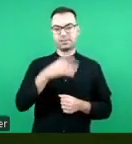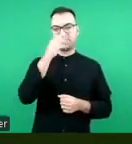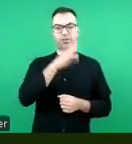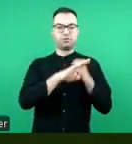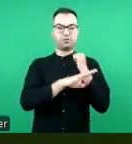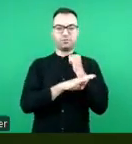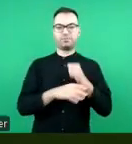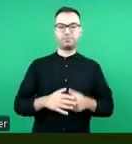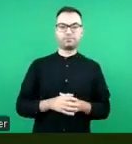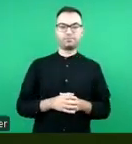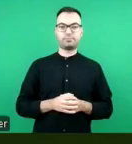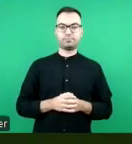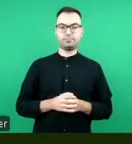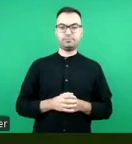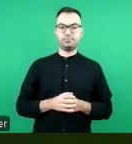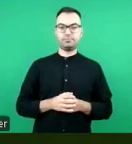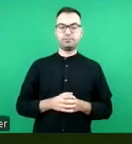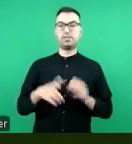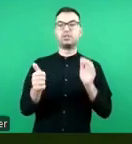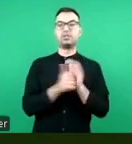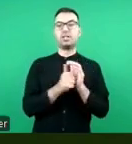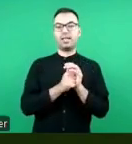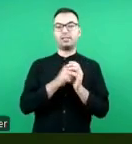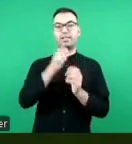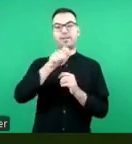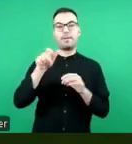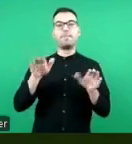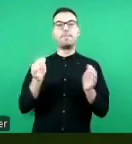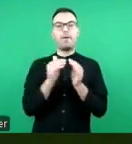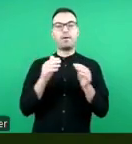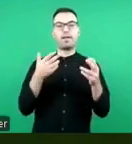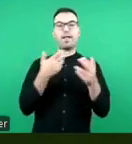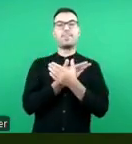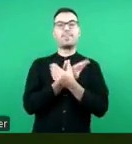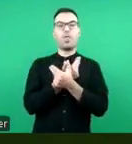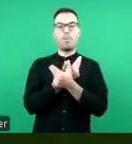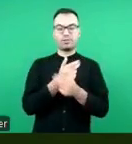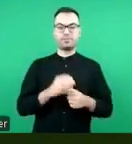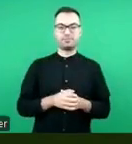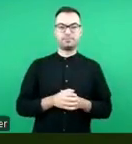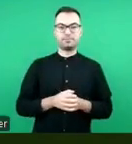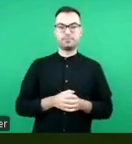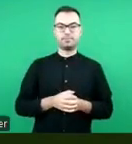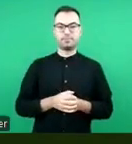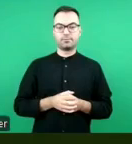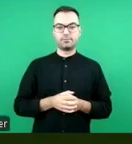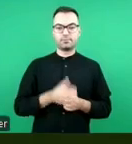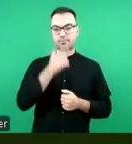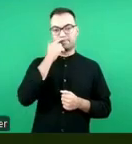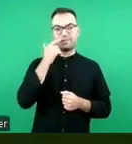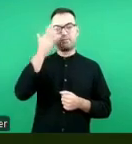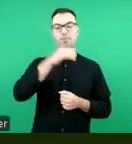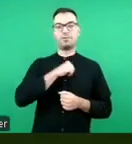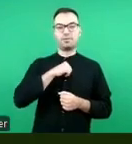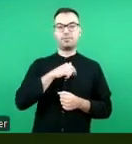This was one of the trees where we had 16 individuals just beneath these loose bark. And you can imagine that in this landscape,